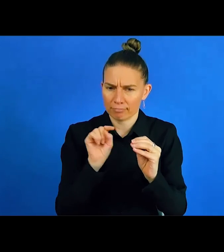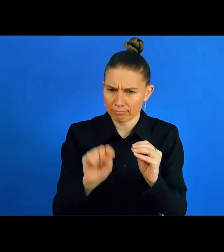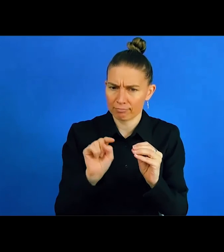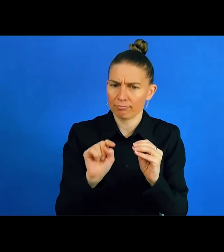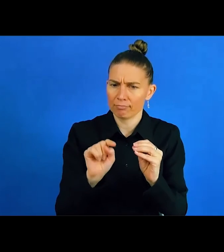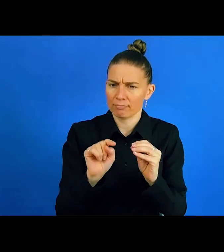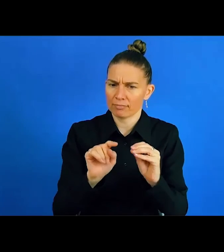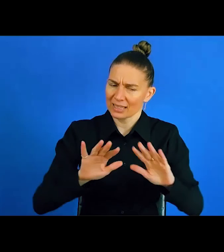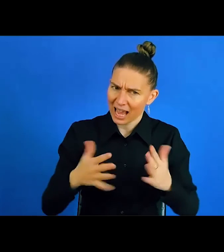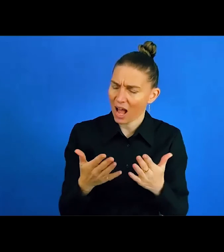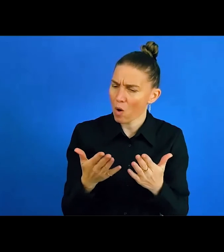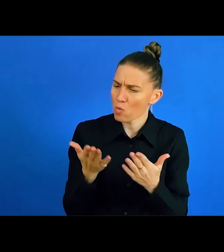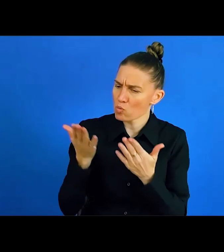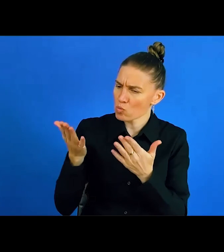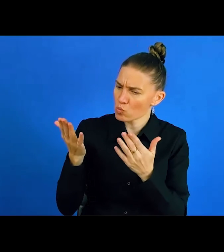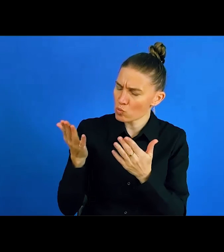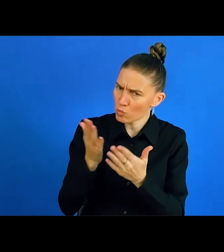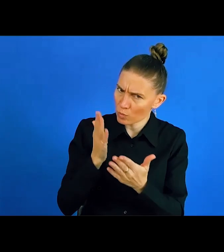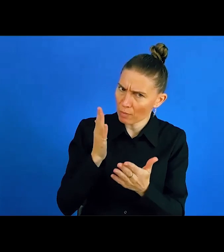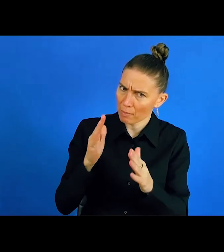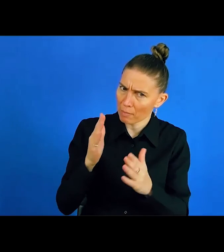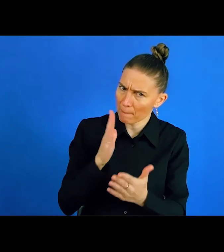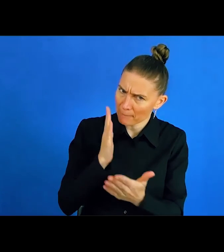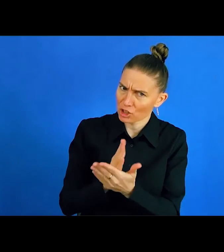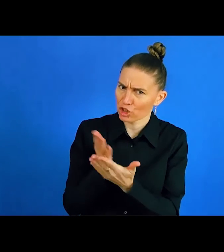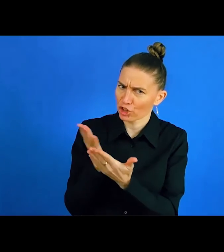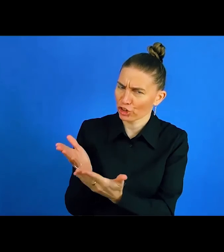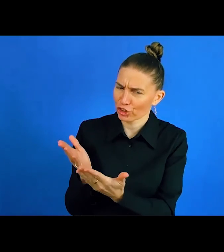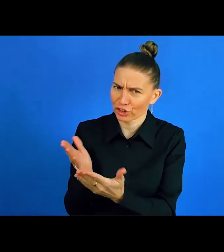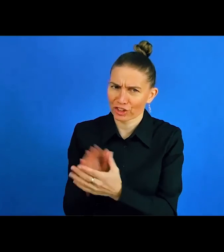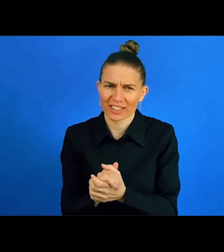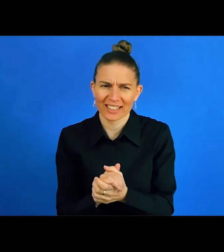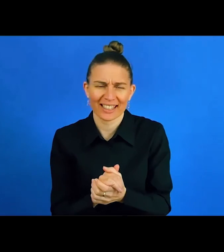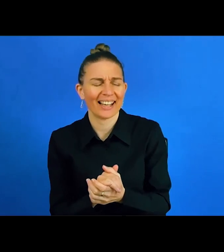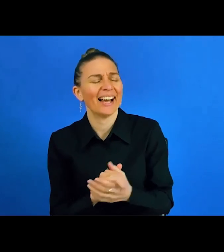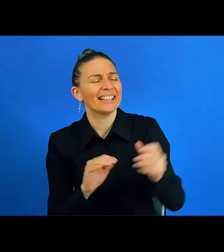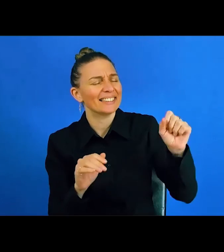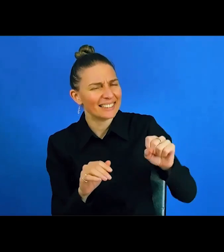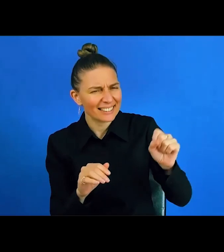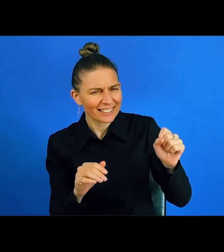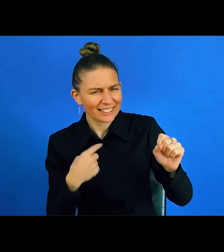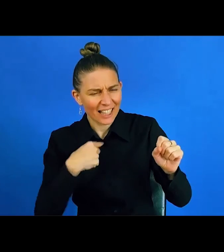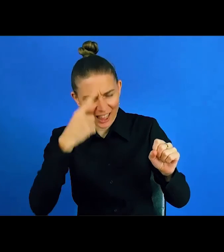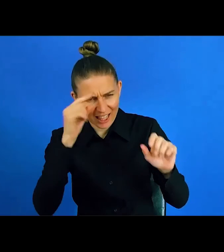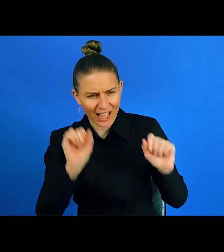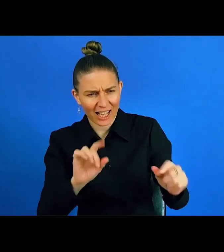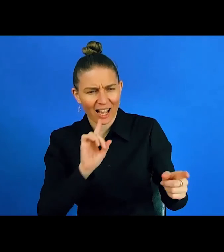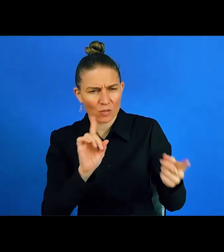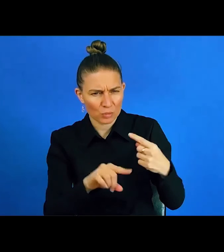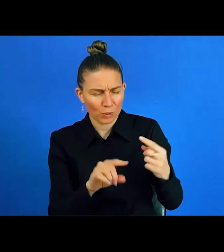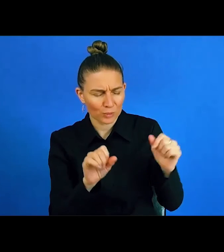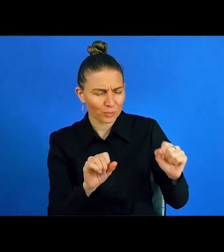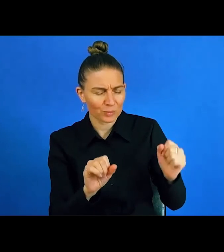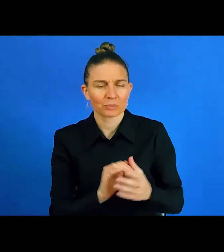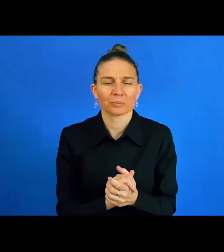to respond using your phone? Yes, thank you so much. I should be able to respond. What we have